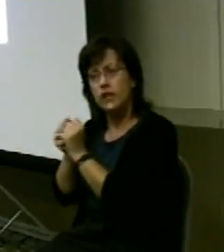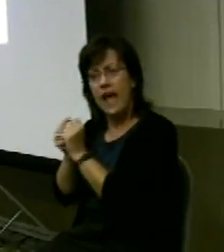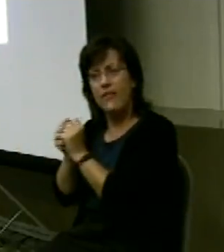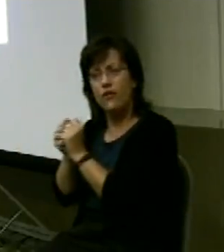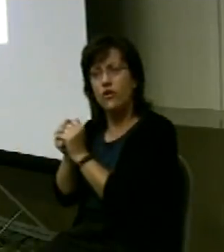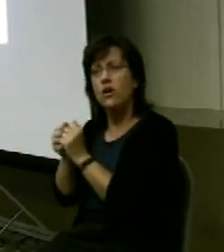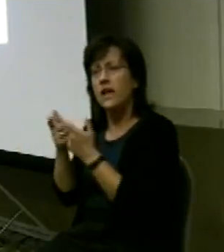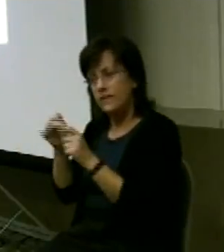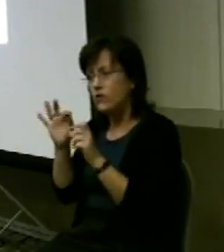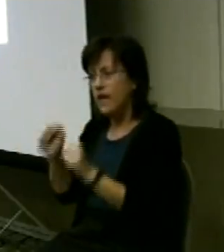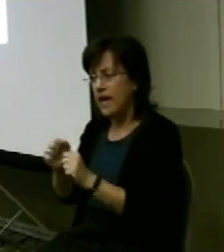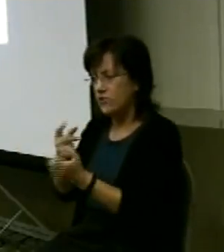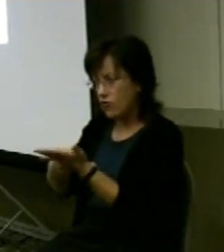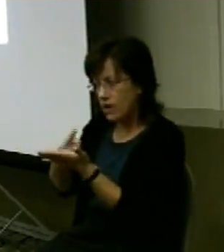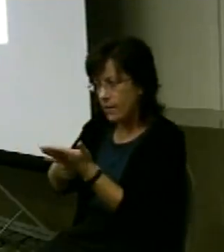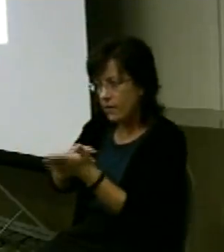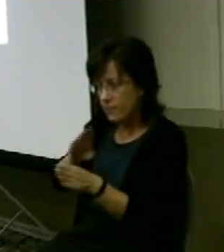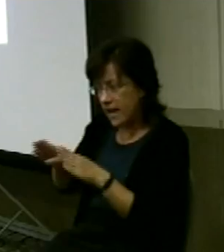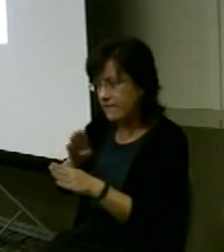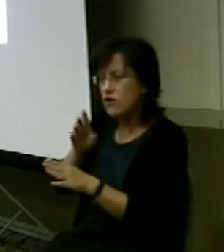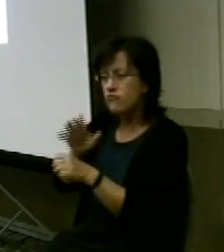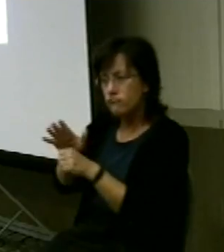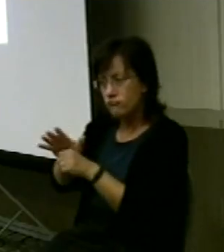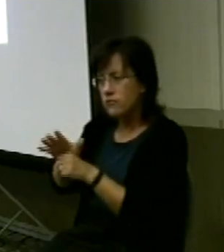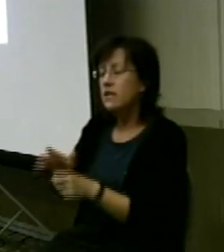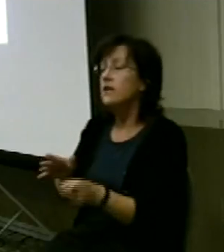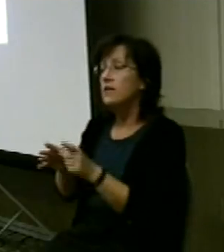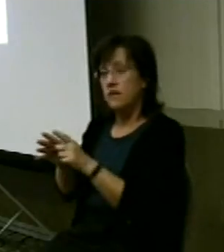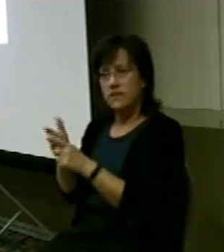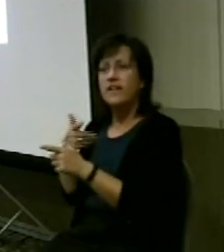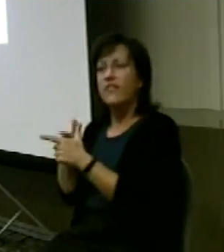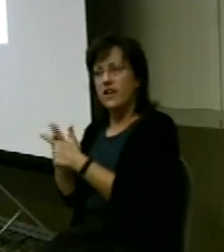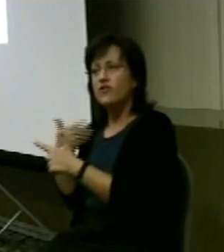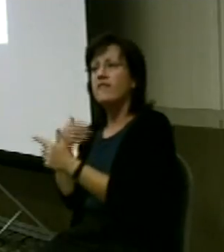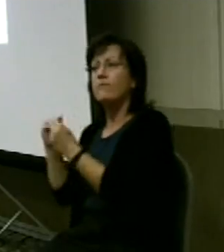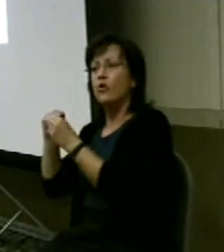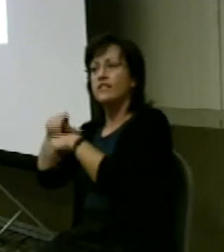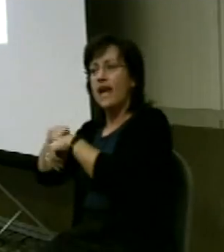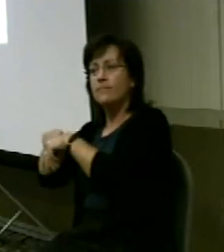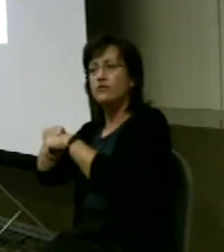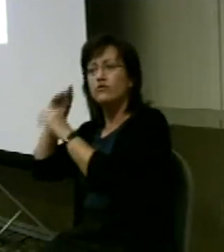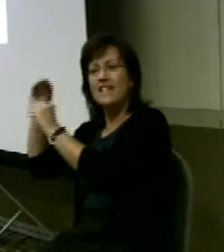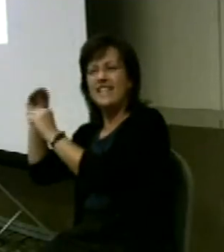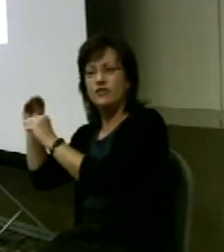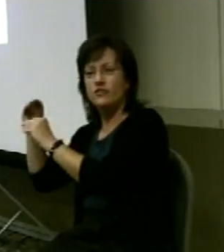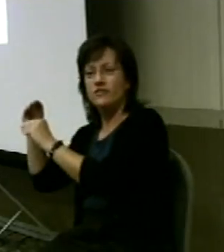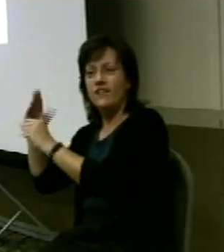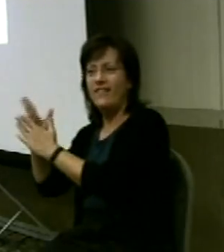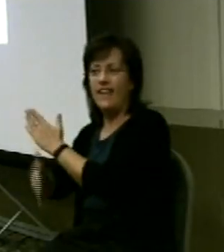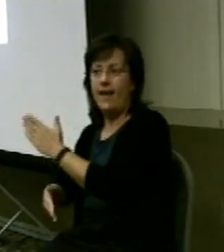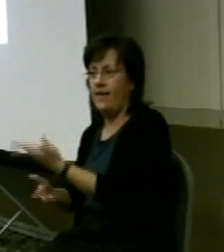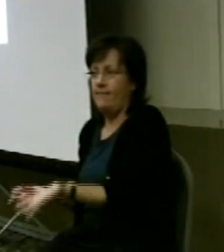know, when you can address the behavior adequately, you have more time to teach then at the end.